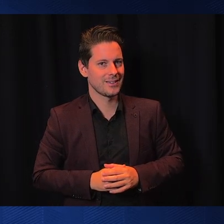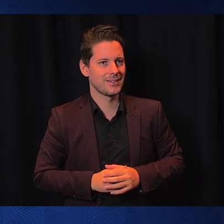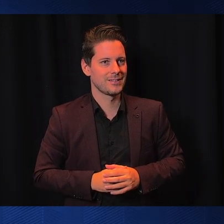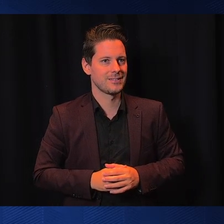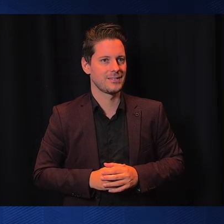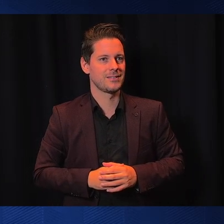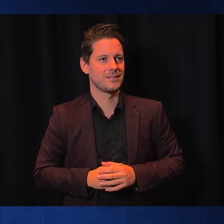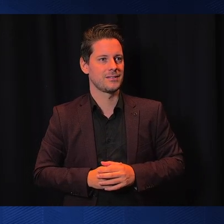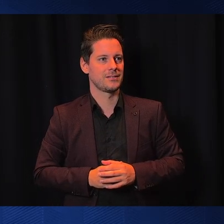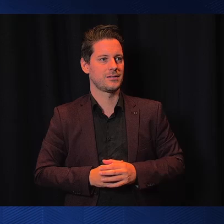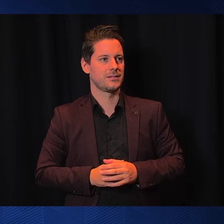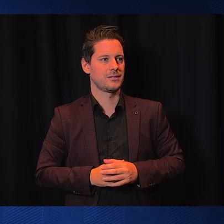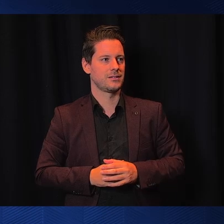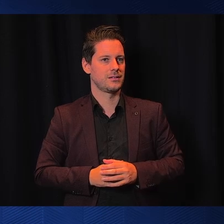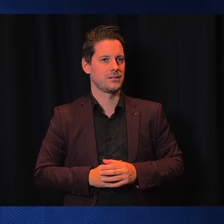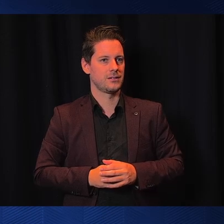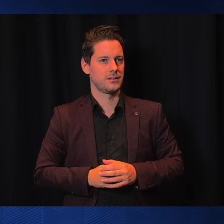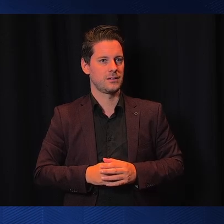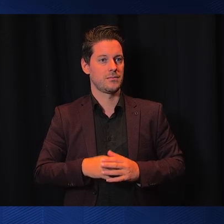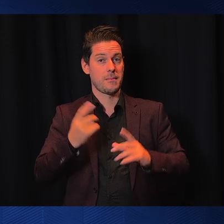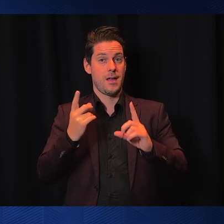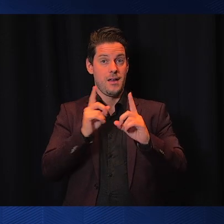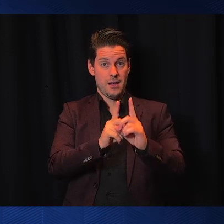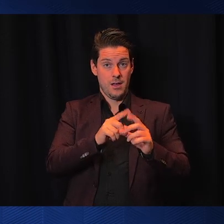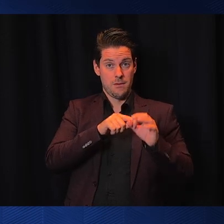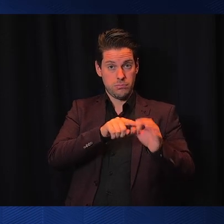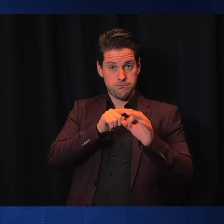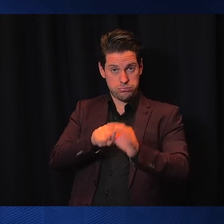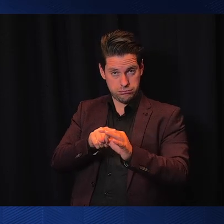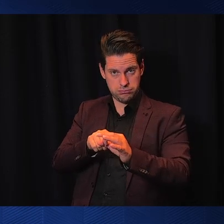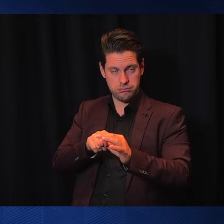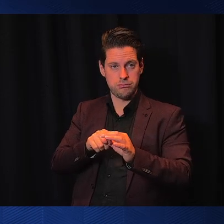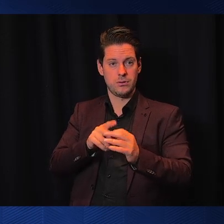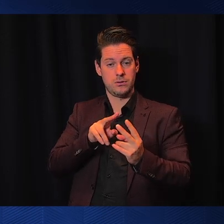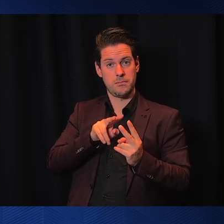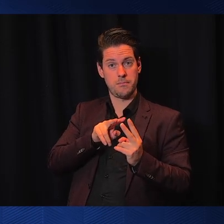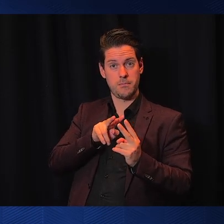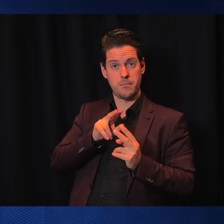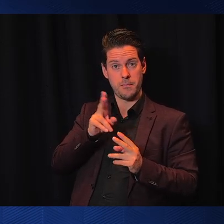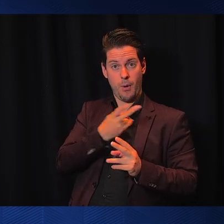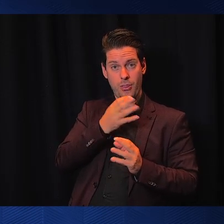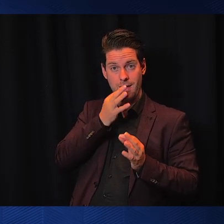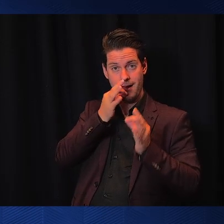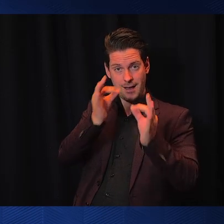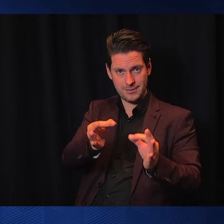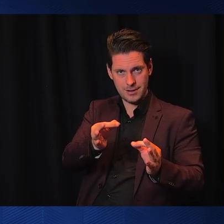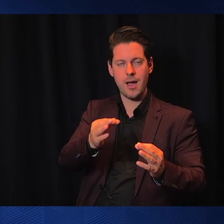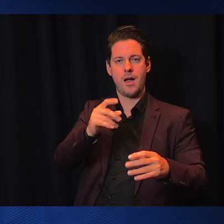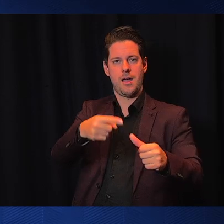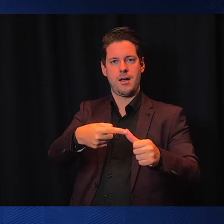do the questions. We'll take both your questions together, and then we can pose them to panelists and hopefully take a couple more. Do you want to do yours as well, Jules, at the same time?